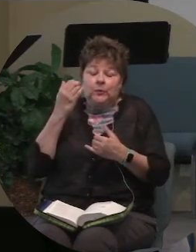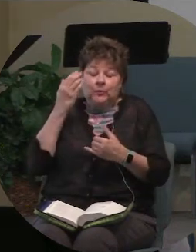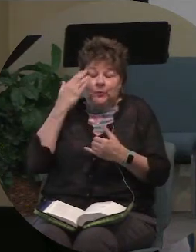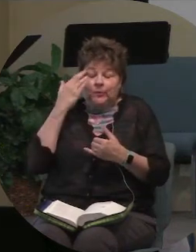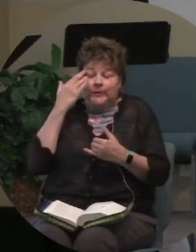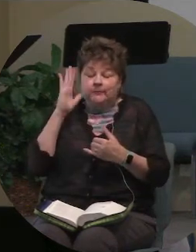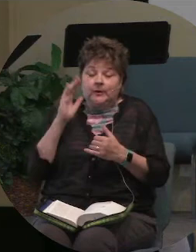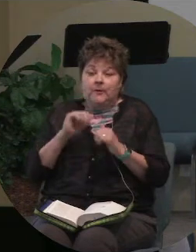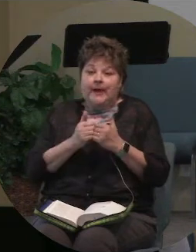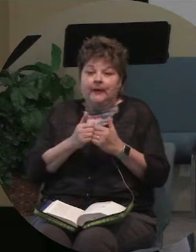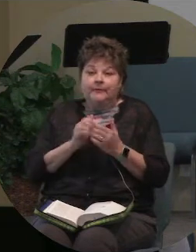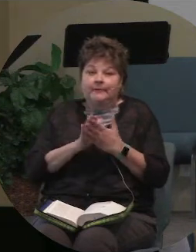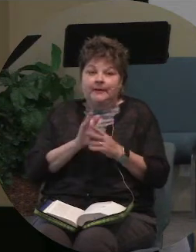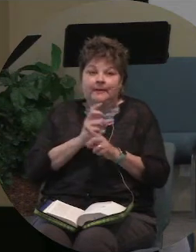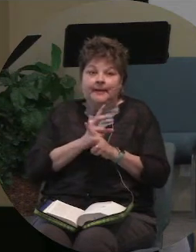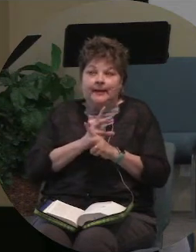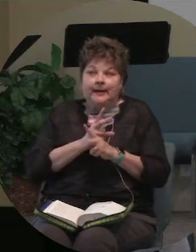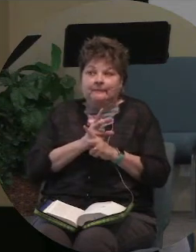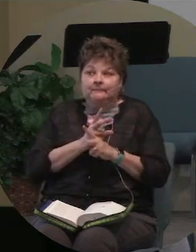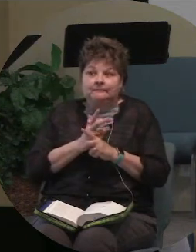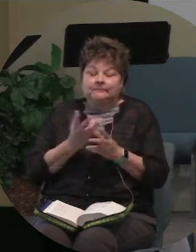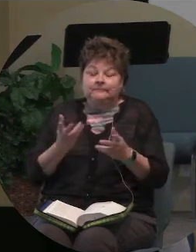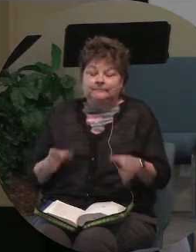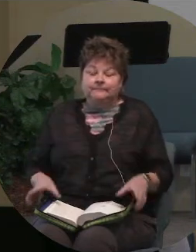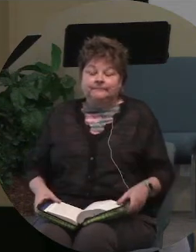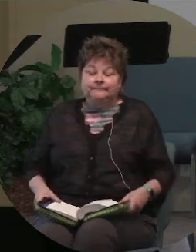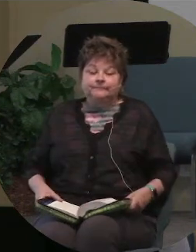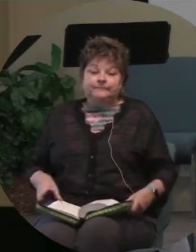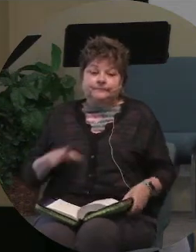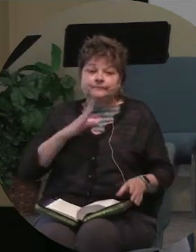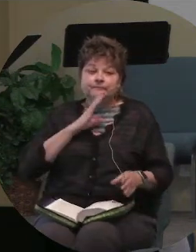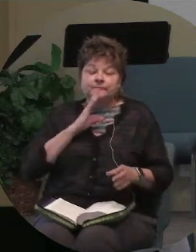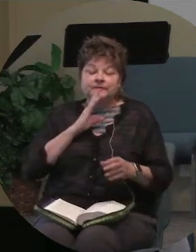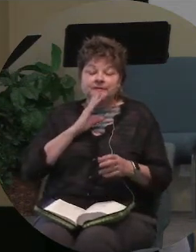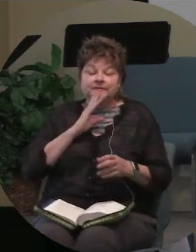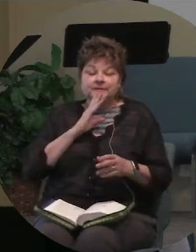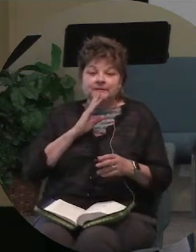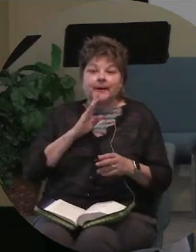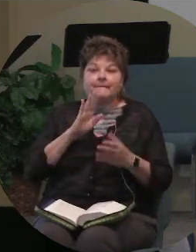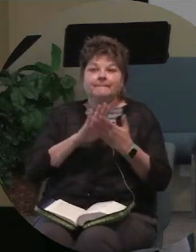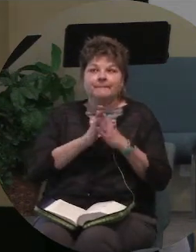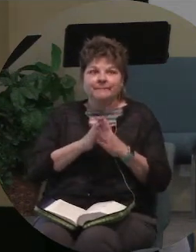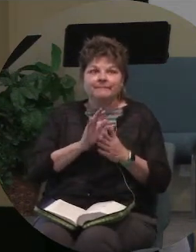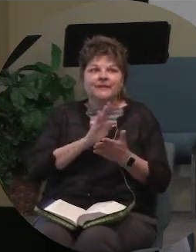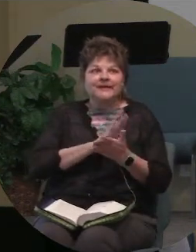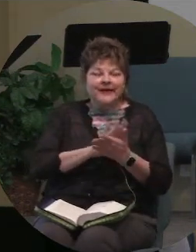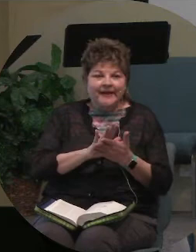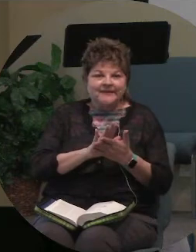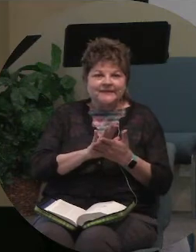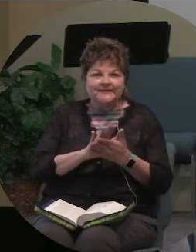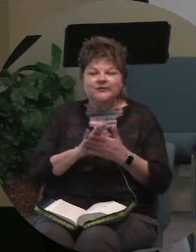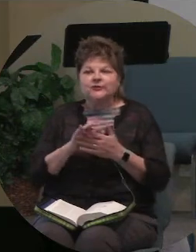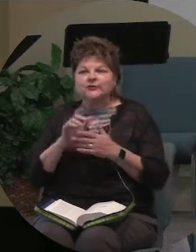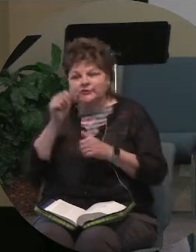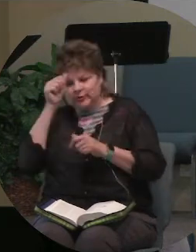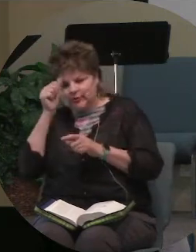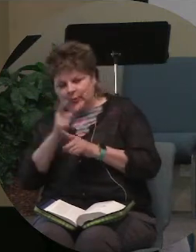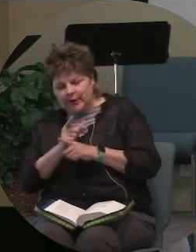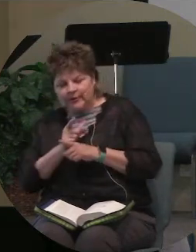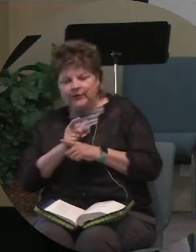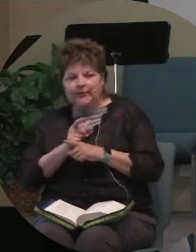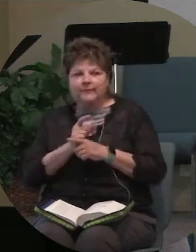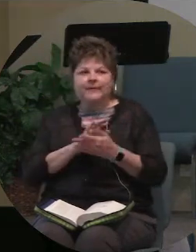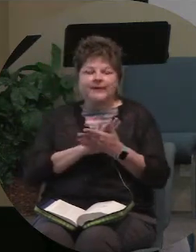anymore. You know, I say this a lot, be nice. Be nice to your brother. Be nice